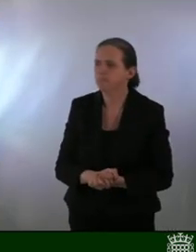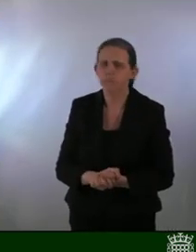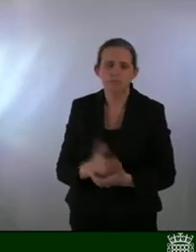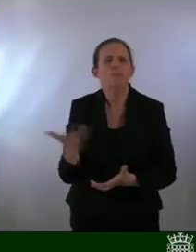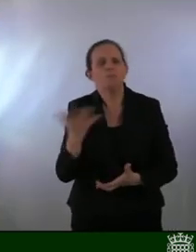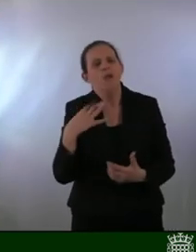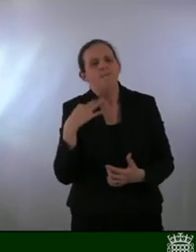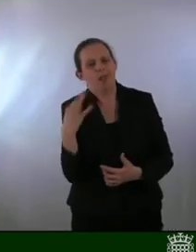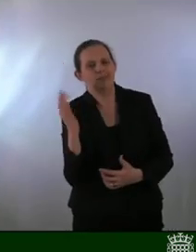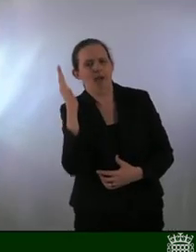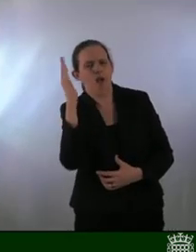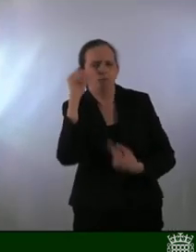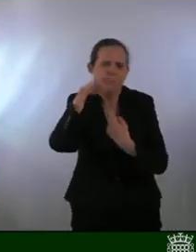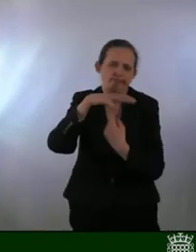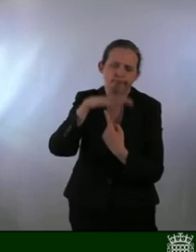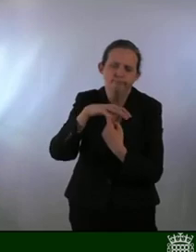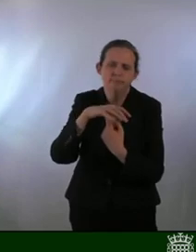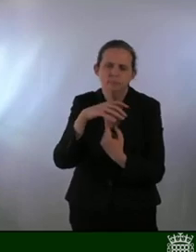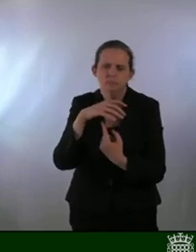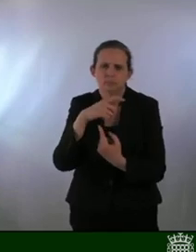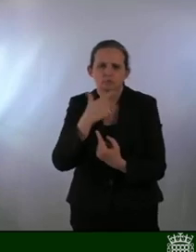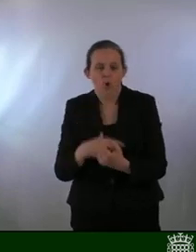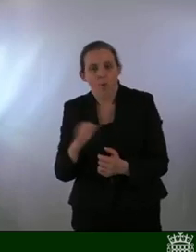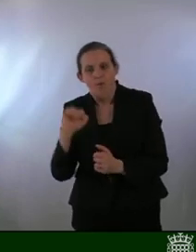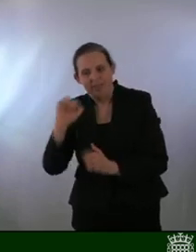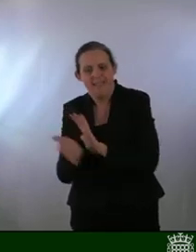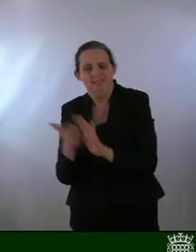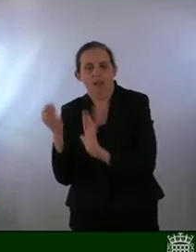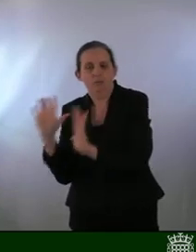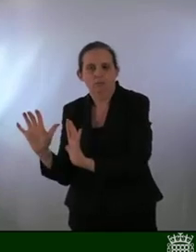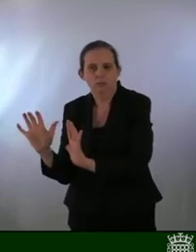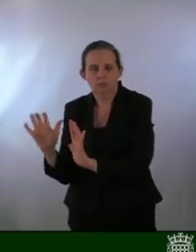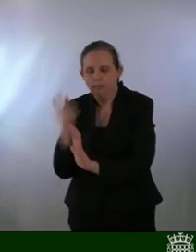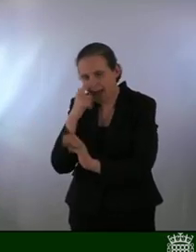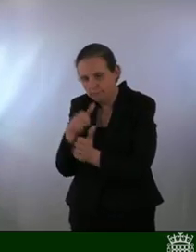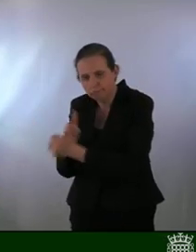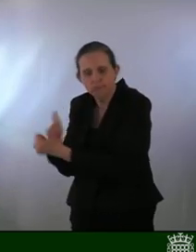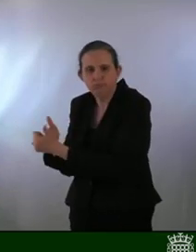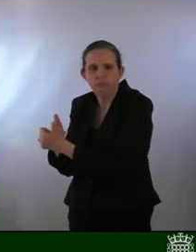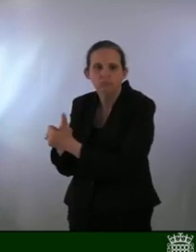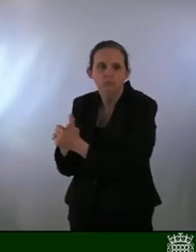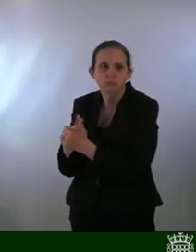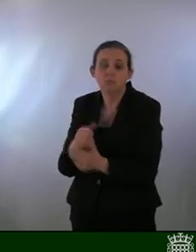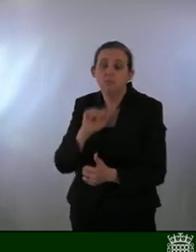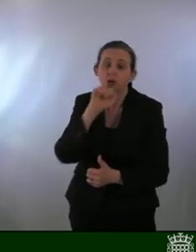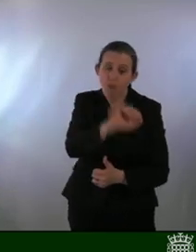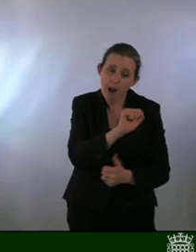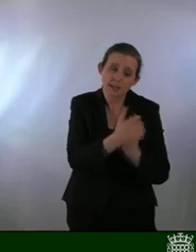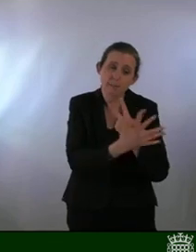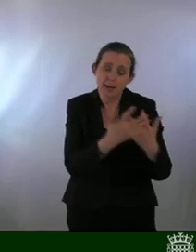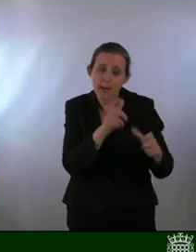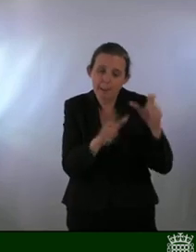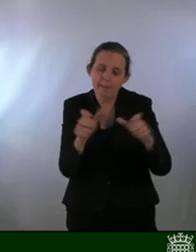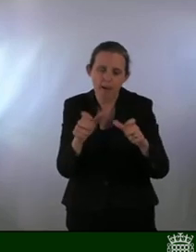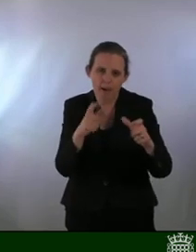huge role to play in doing jobs that work for their skill set. But for many people, an incredibly high set of